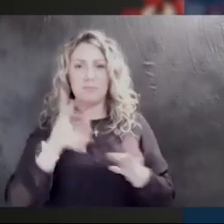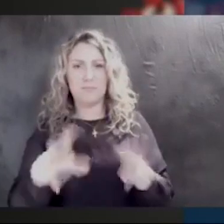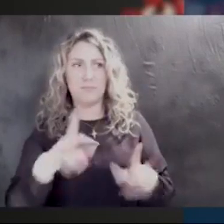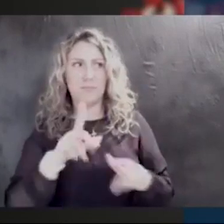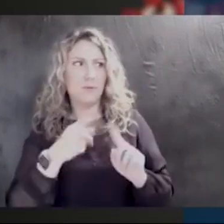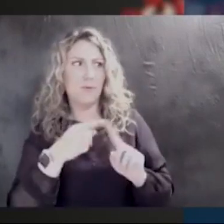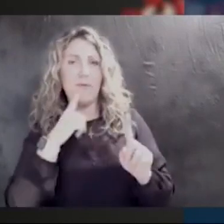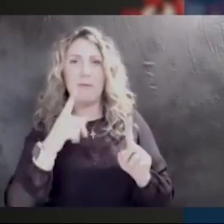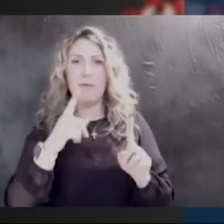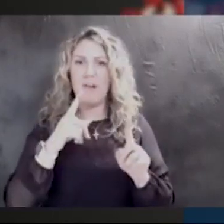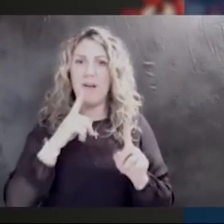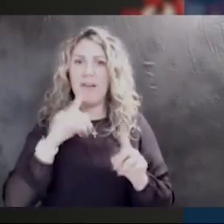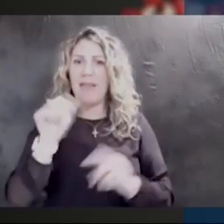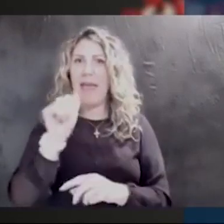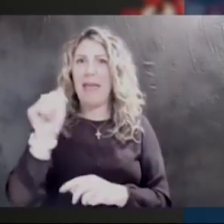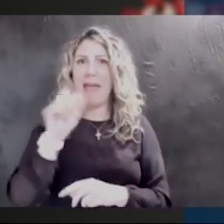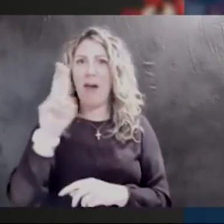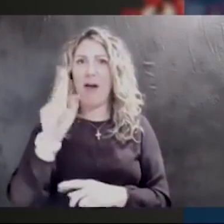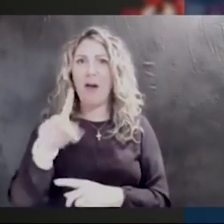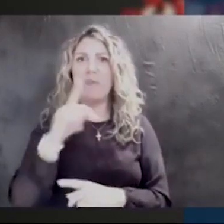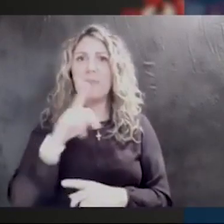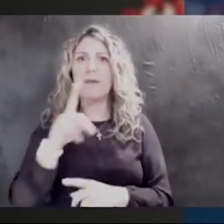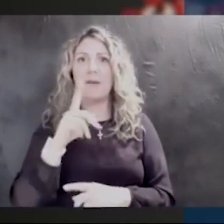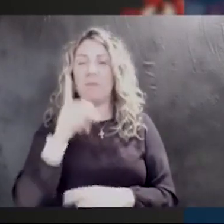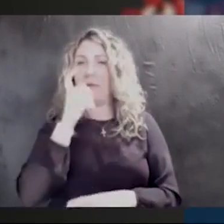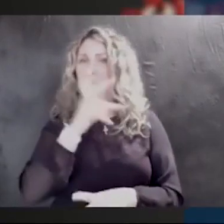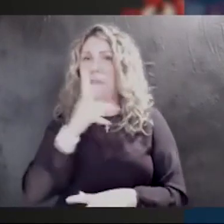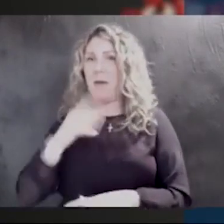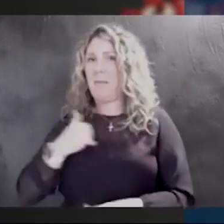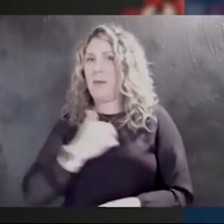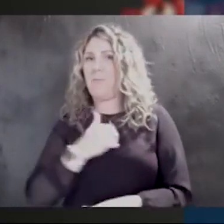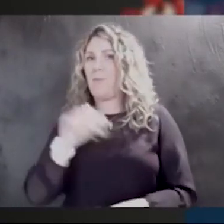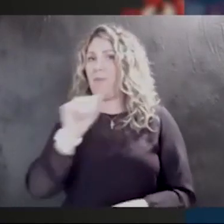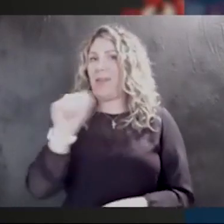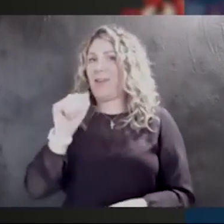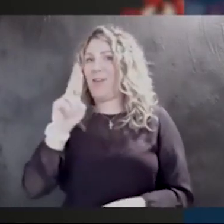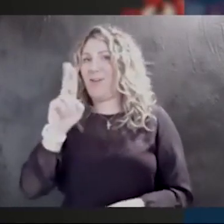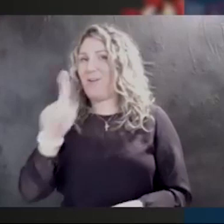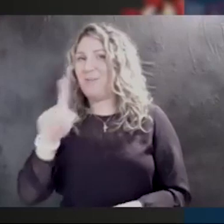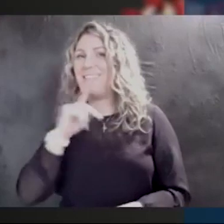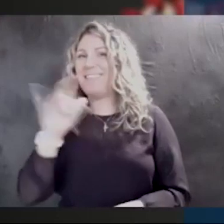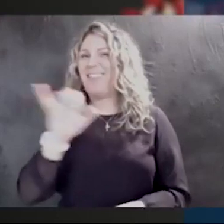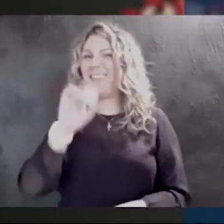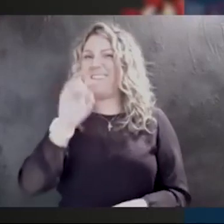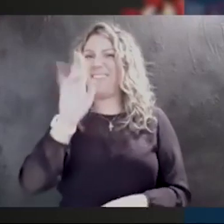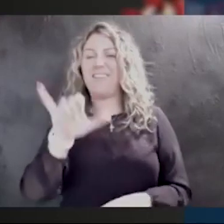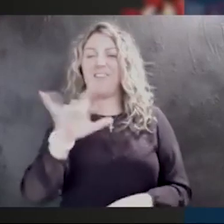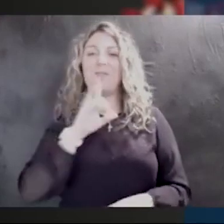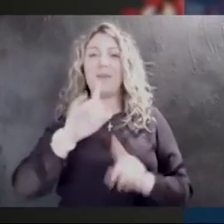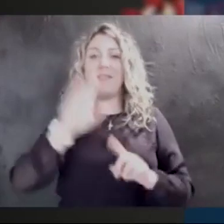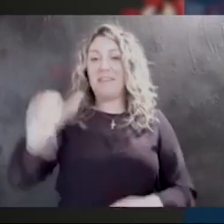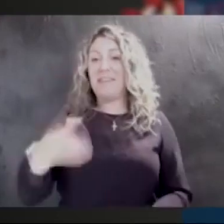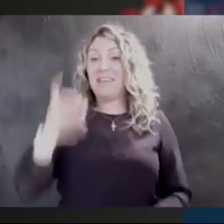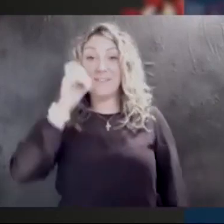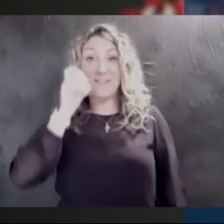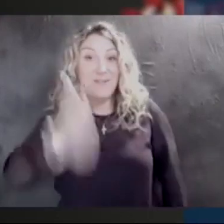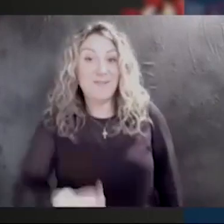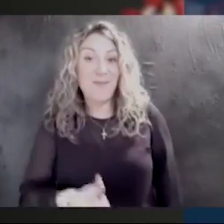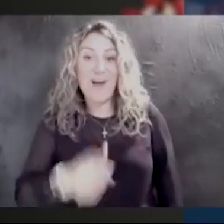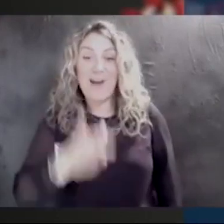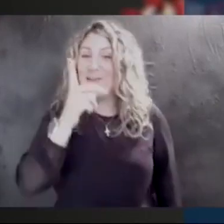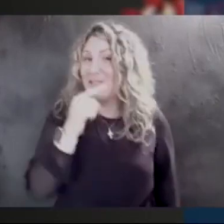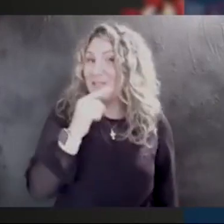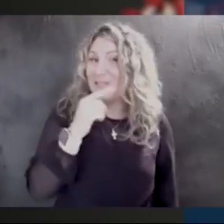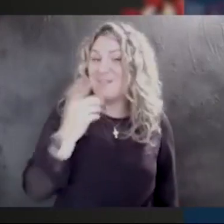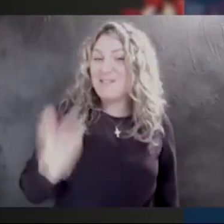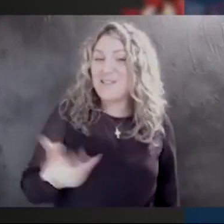through the AARP, because, of course, I'm not yet a member of the AARP like Larry is. Our guest tomorrow is these are the Not a